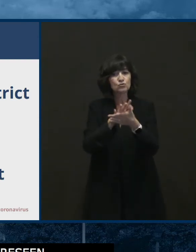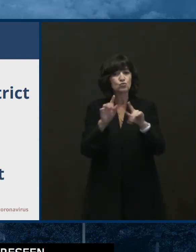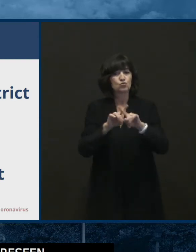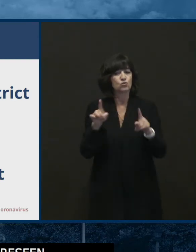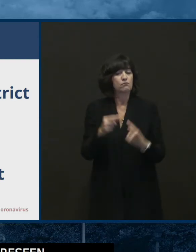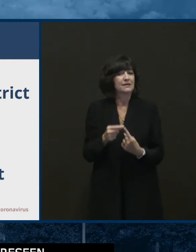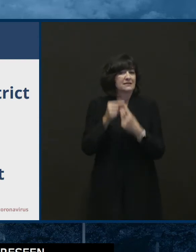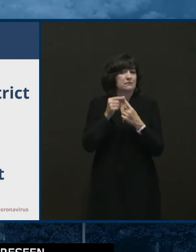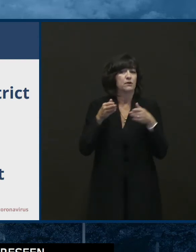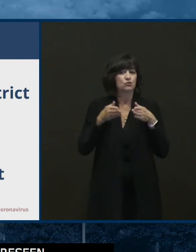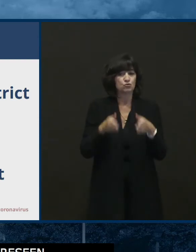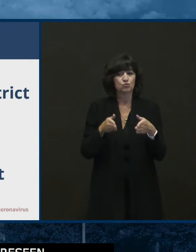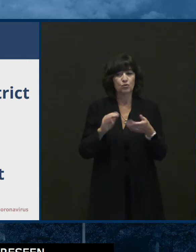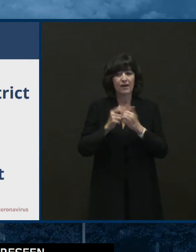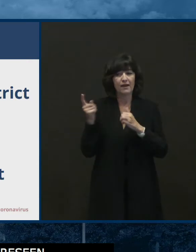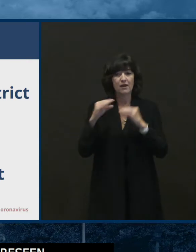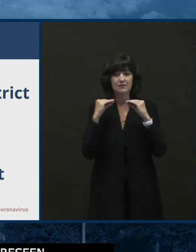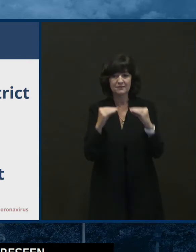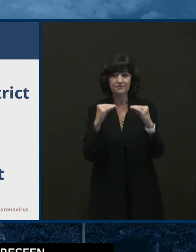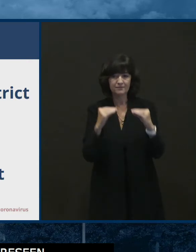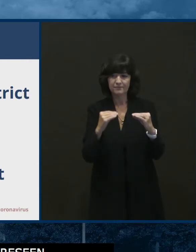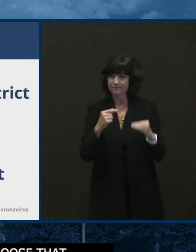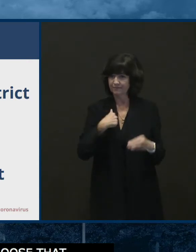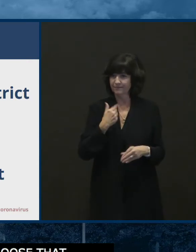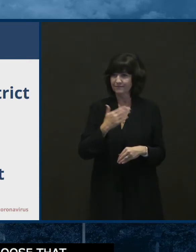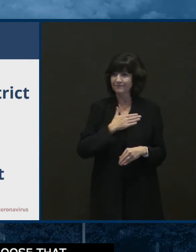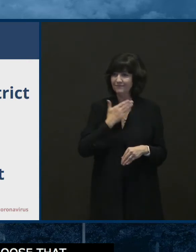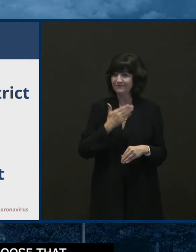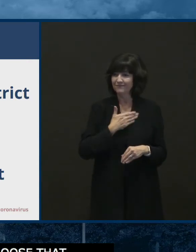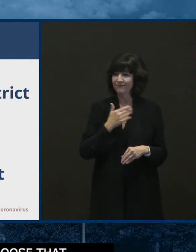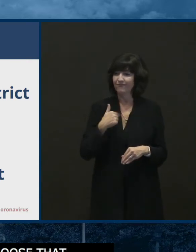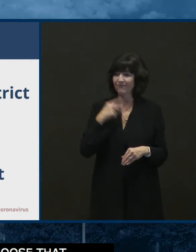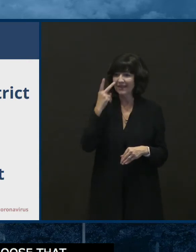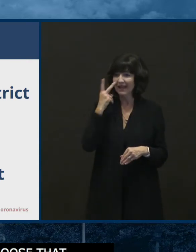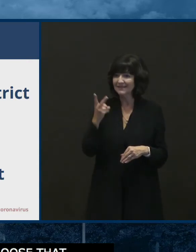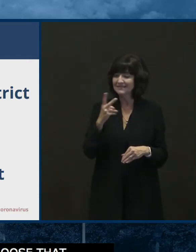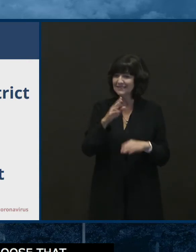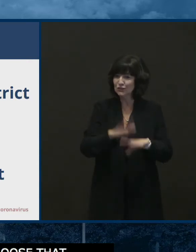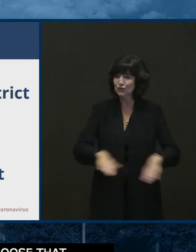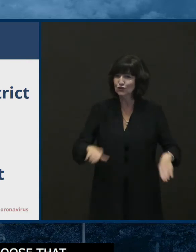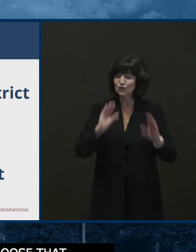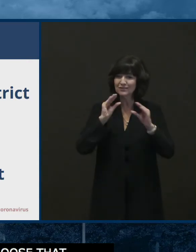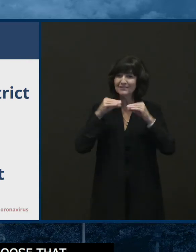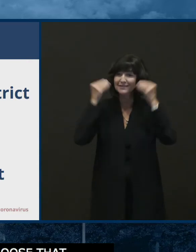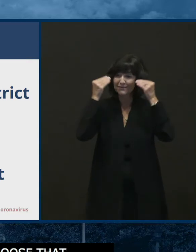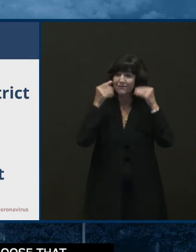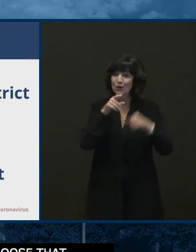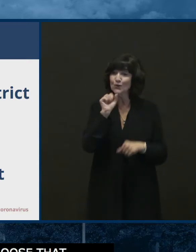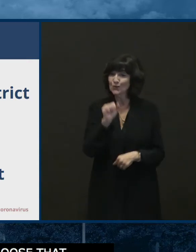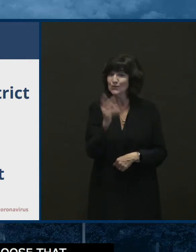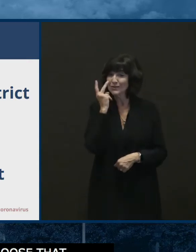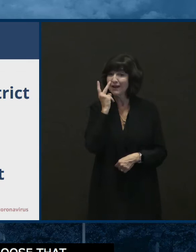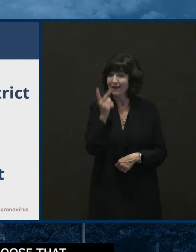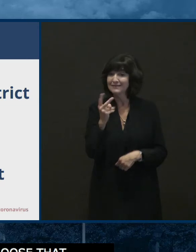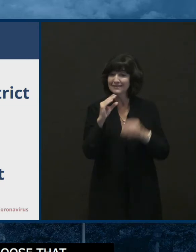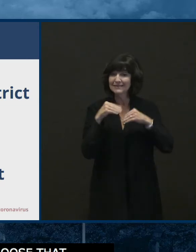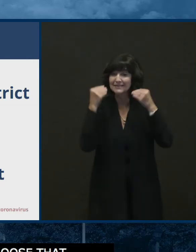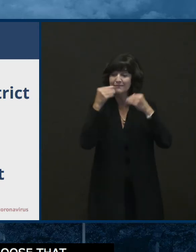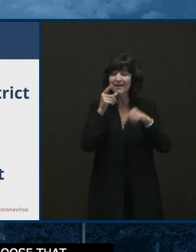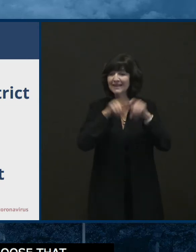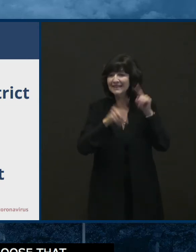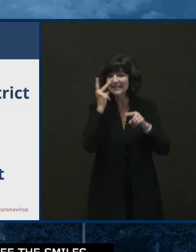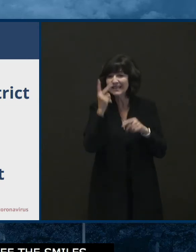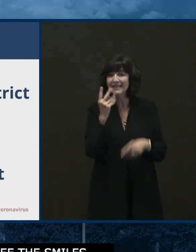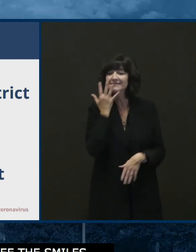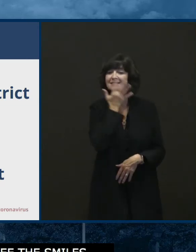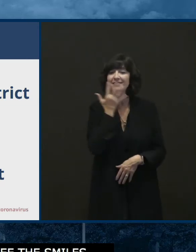really pleased as I have been there as buses have unloaded on the first day to see the smiles of children, and you can see the smiles even though you can't see their mouths because